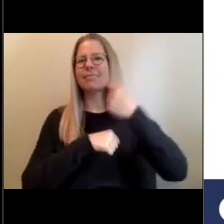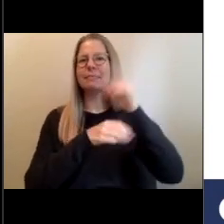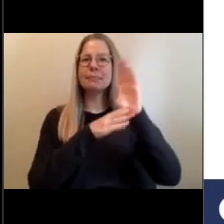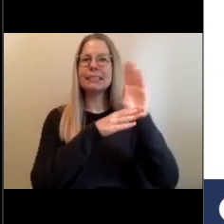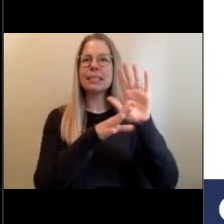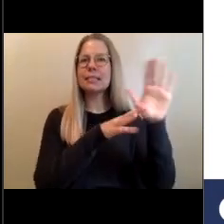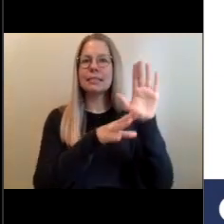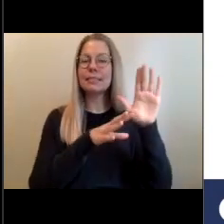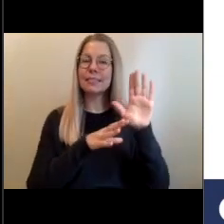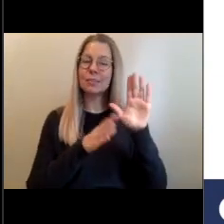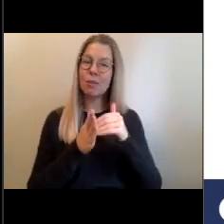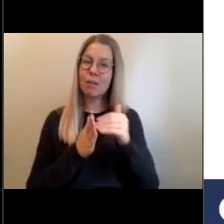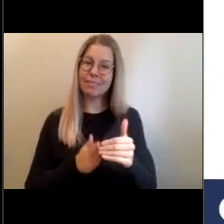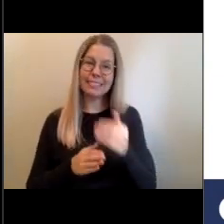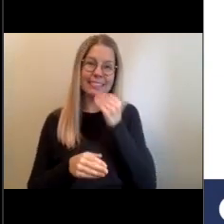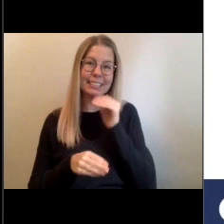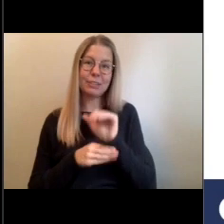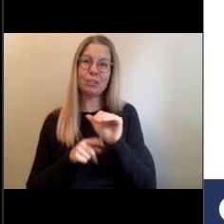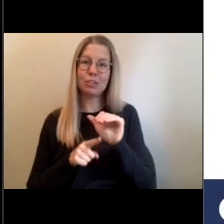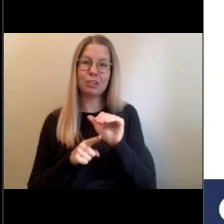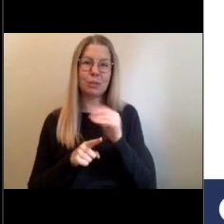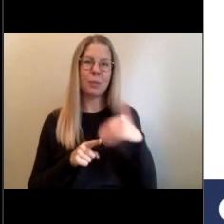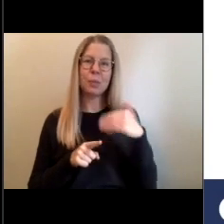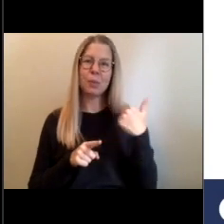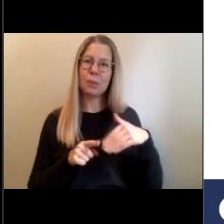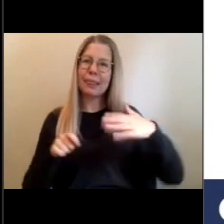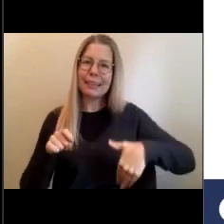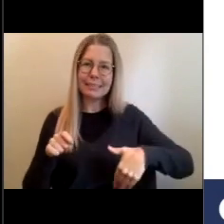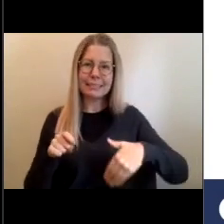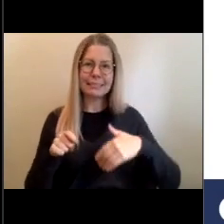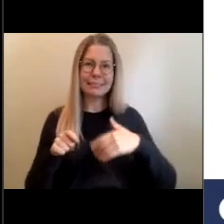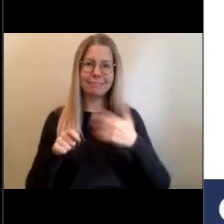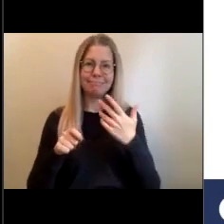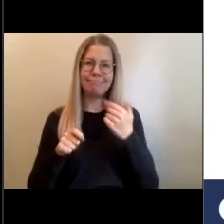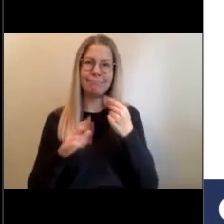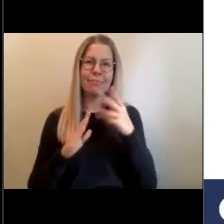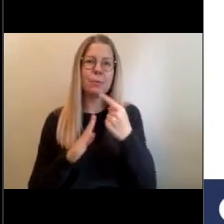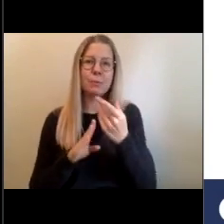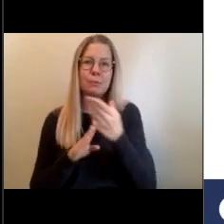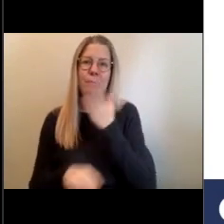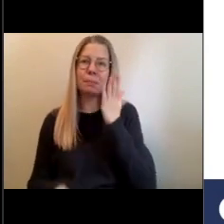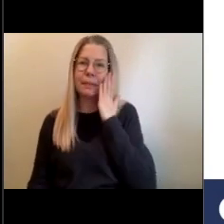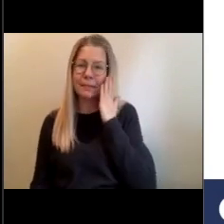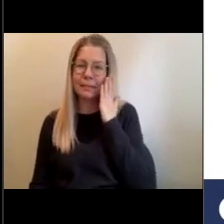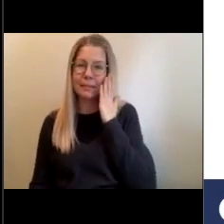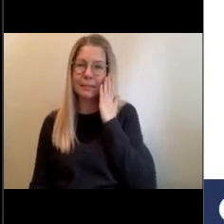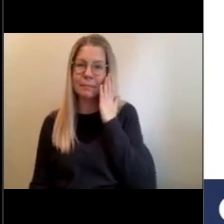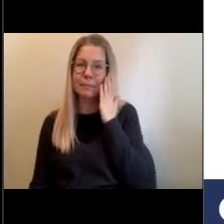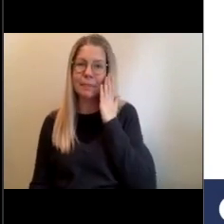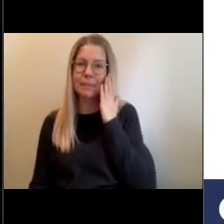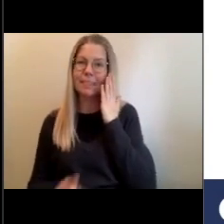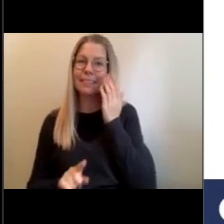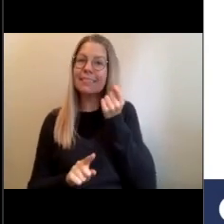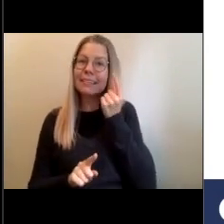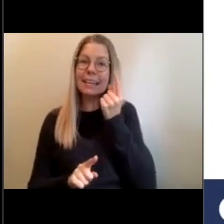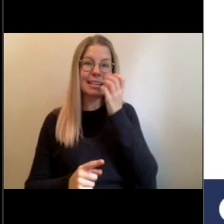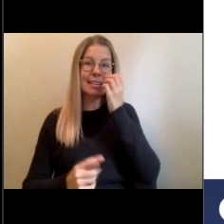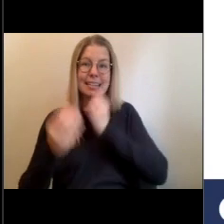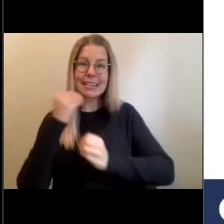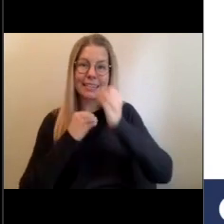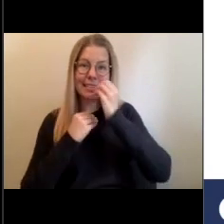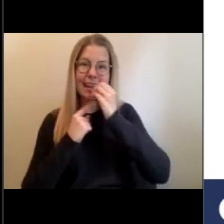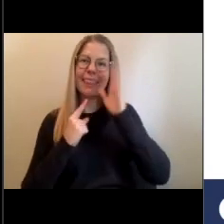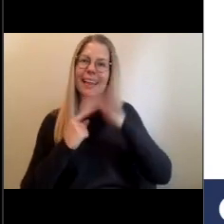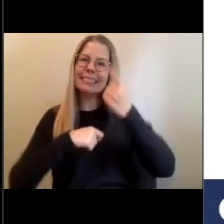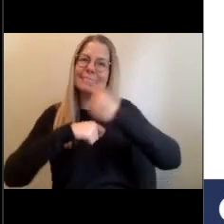is actually just a couple of hours before we go to bed. And what that does is it gives our brain the daytime